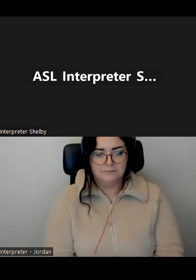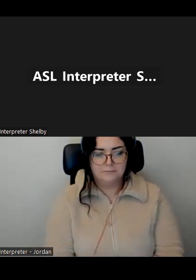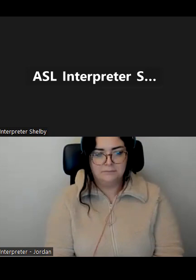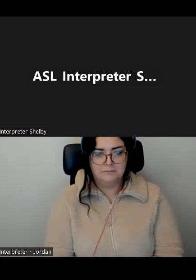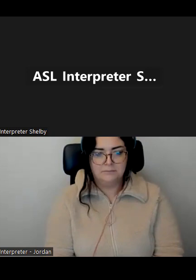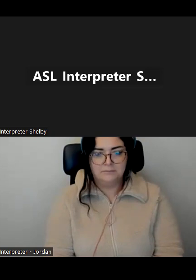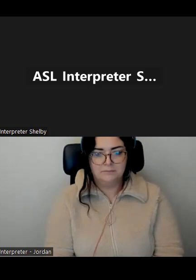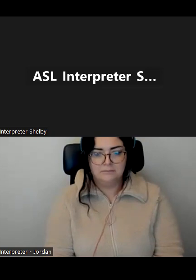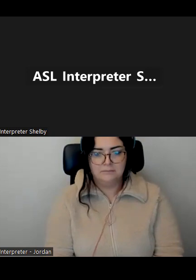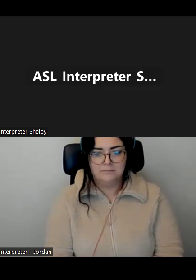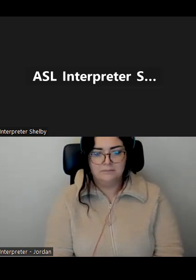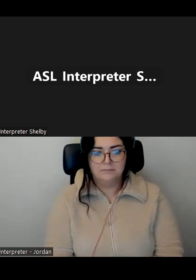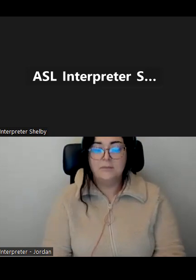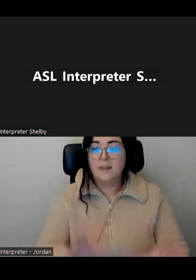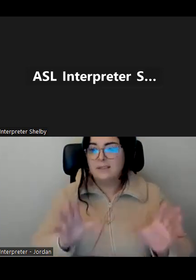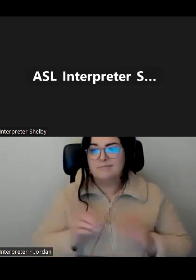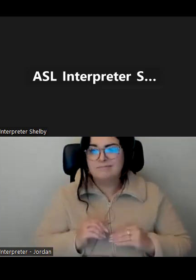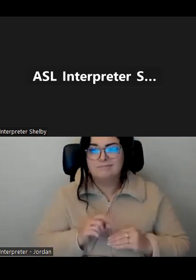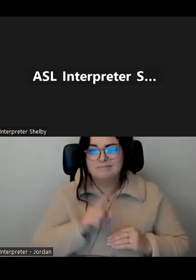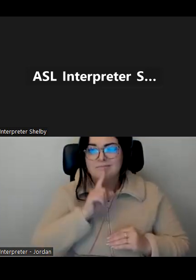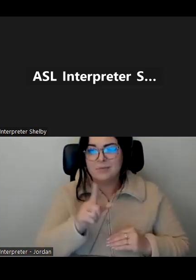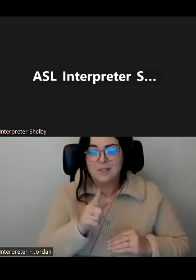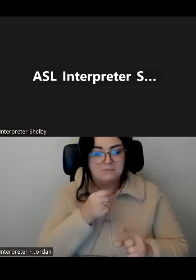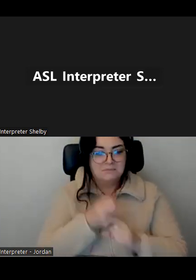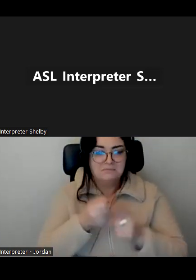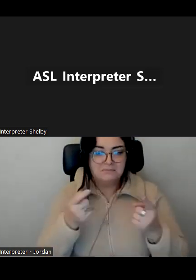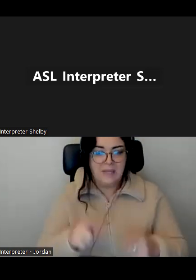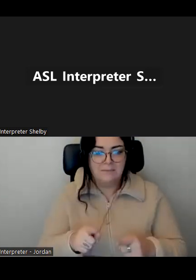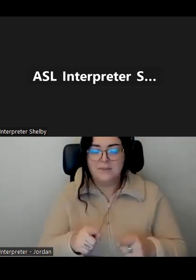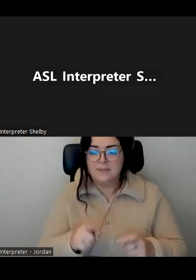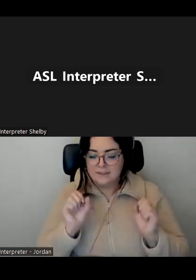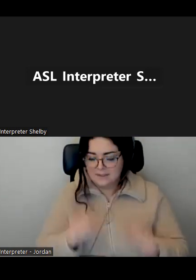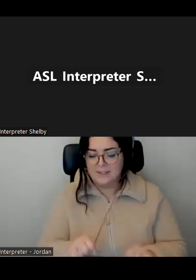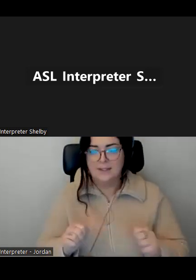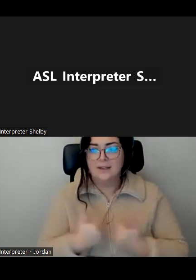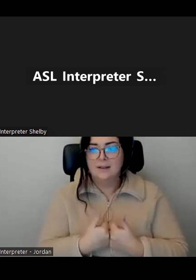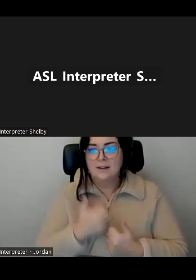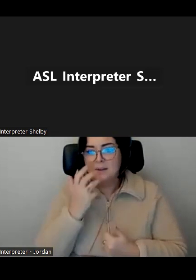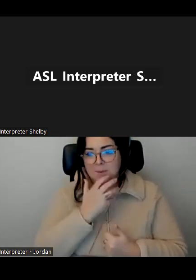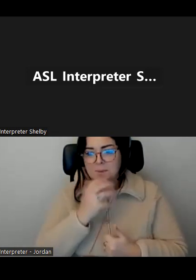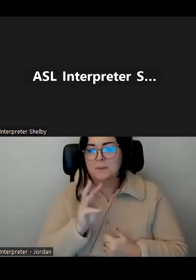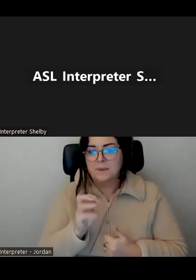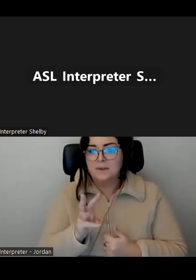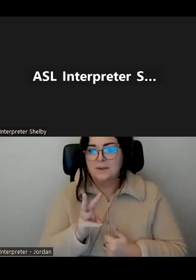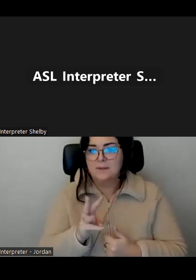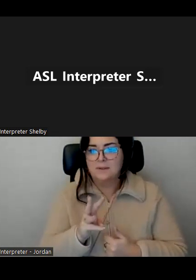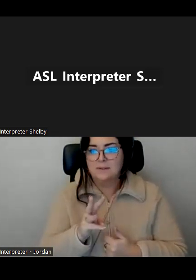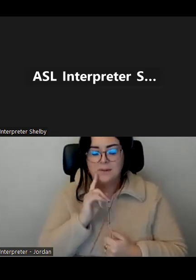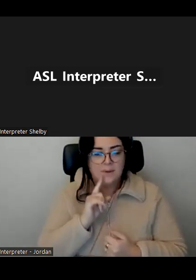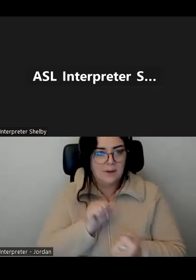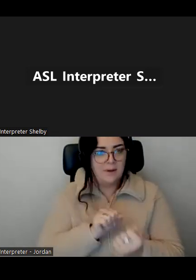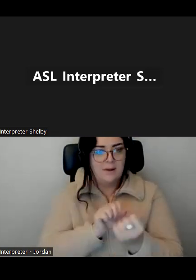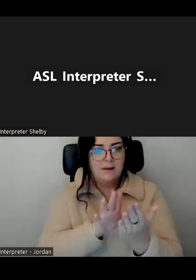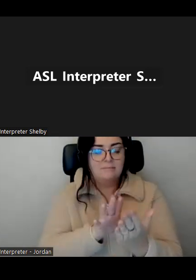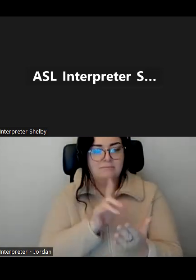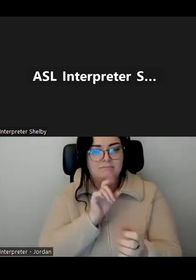And accepting reality, which can be difficult, right? Sometimes we don't want to face the reality of